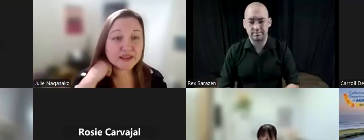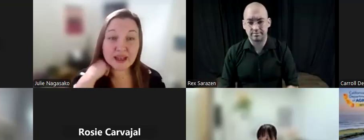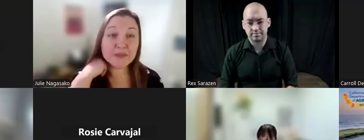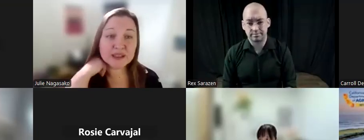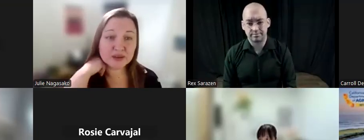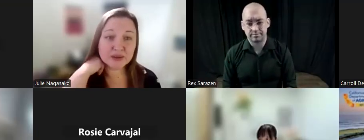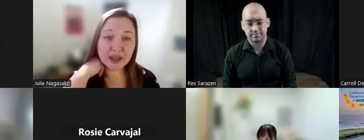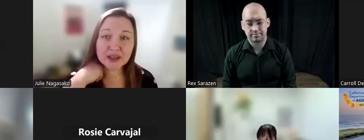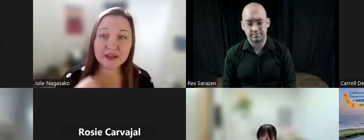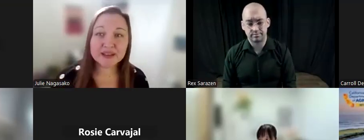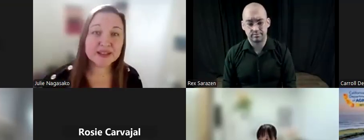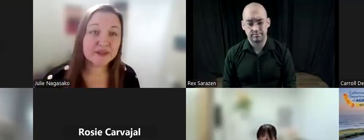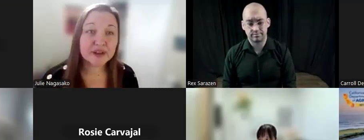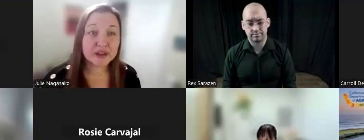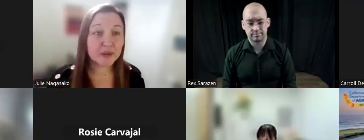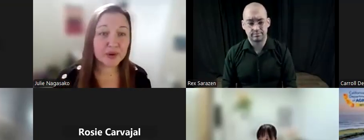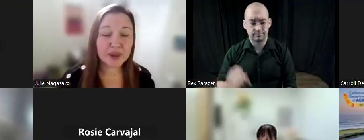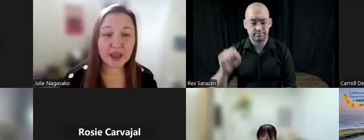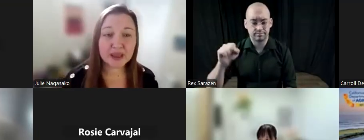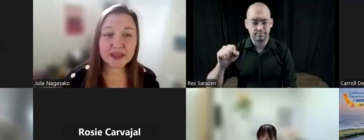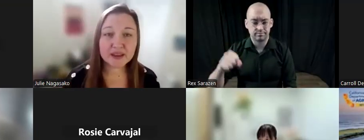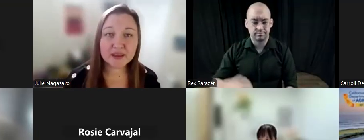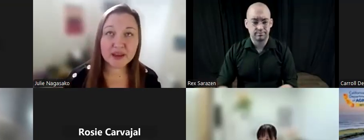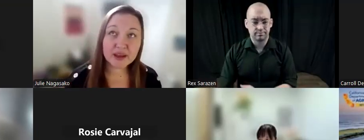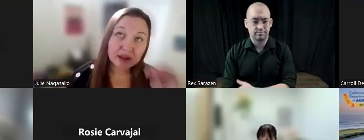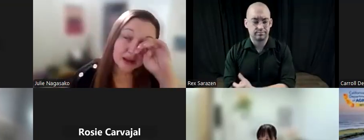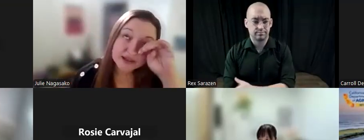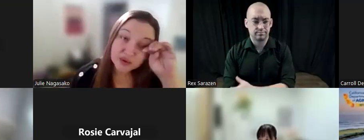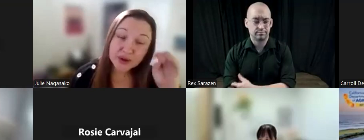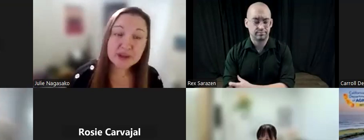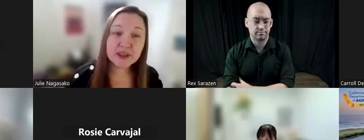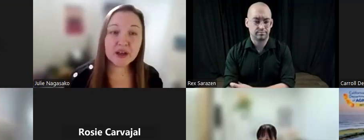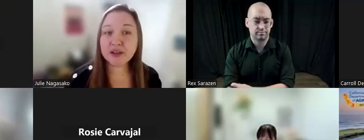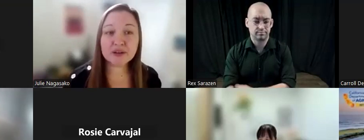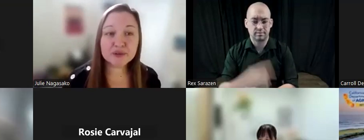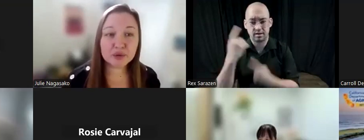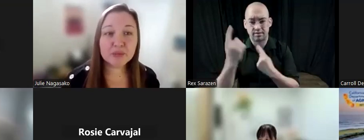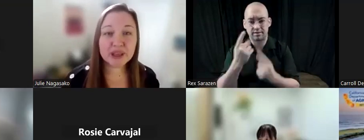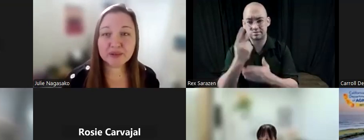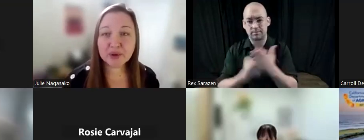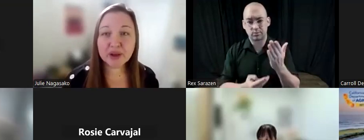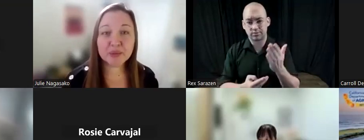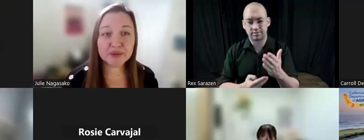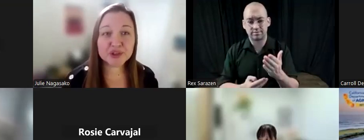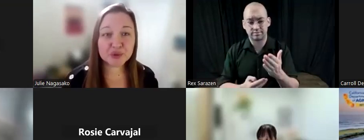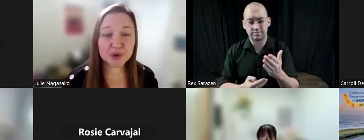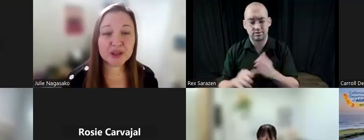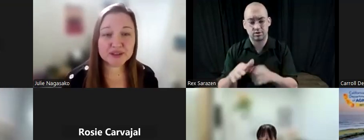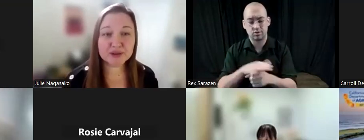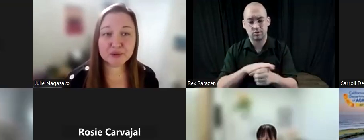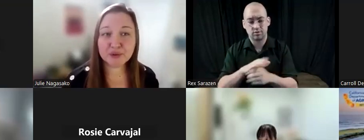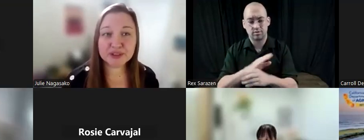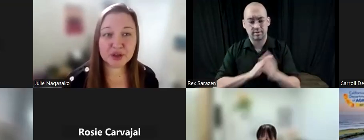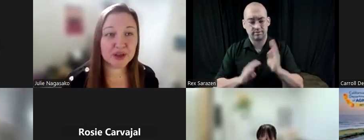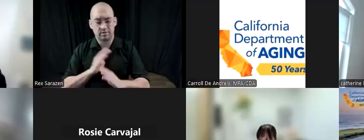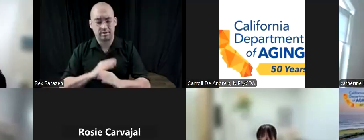Yeah, absolutely. And I think it's definitely a both and. I think that historically, a lot of local behavioral health prevention work has